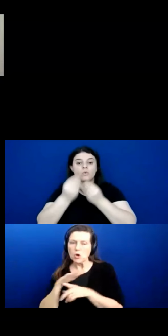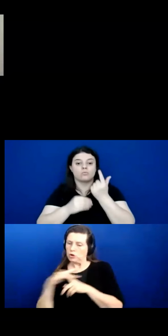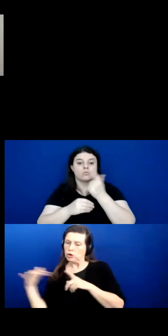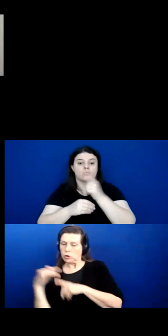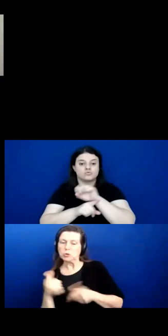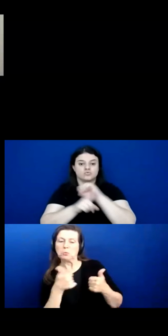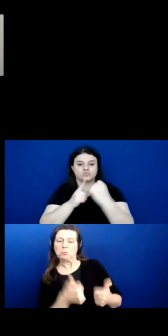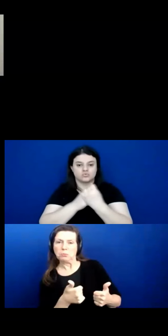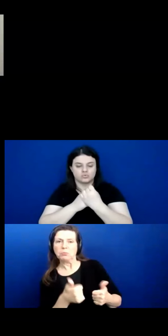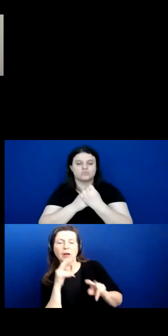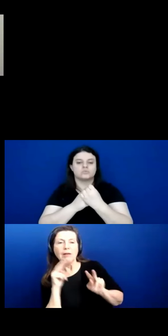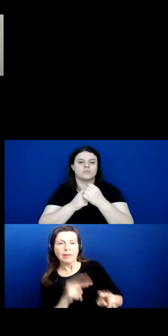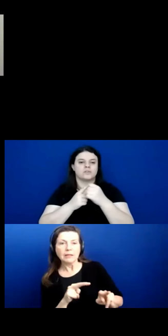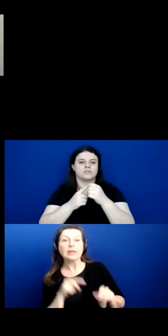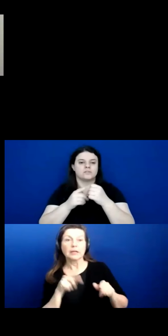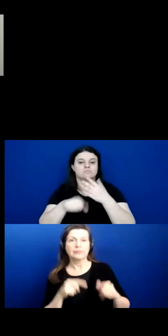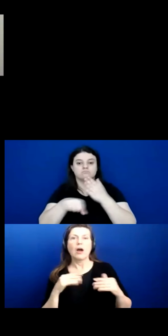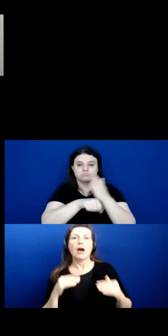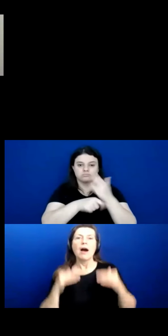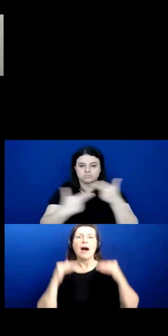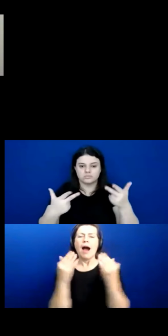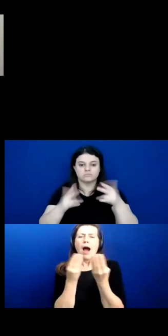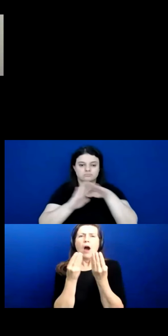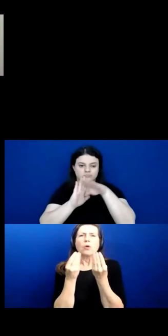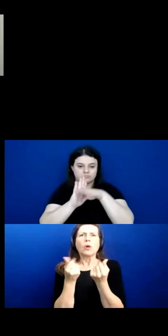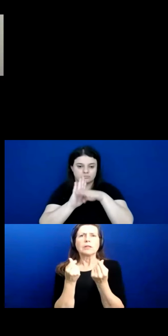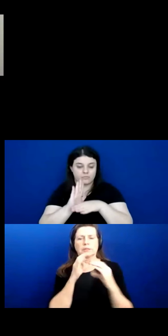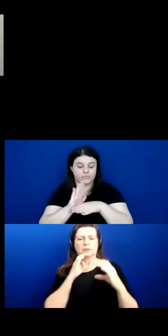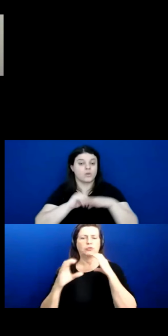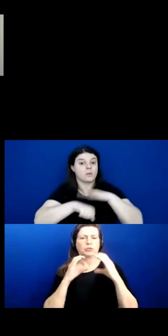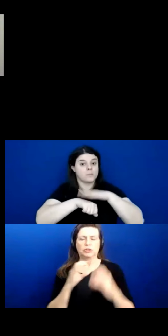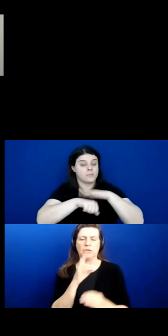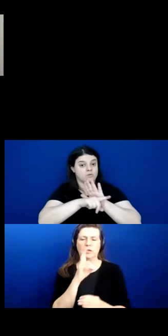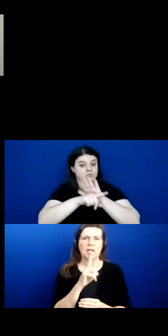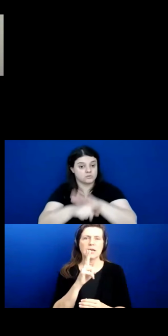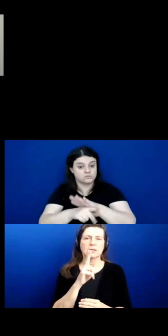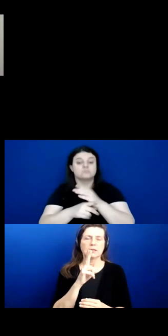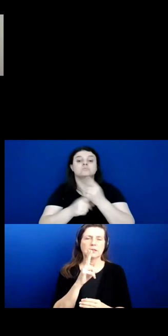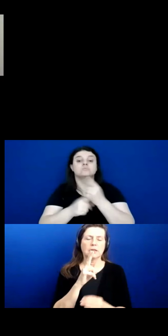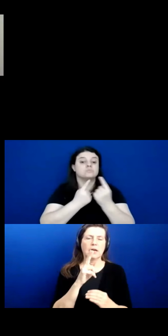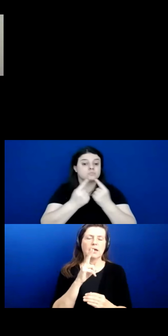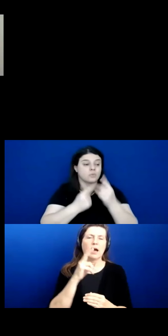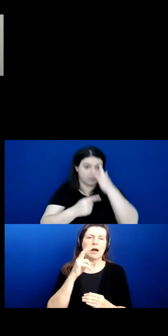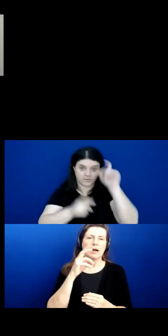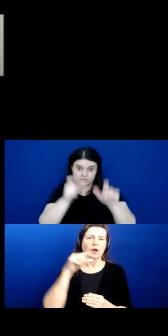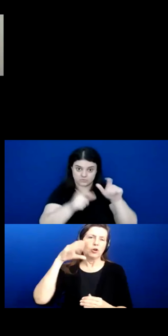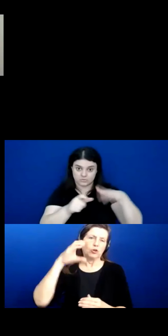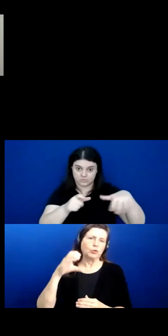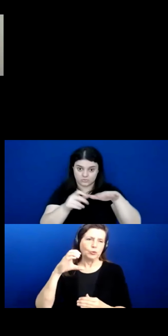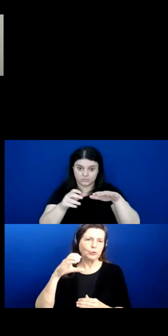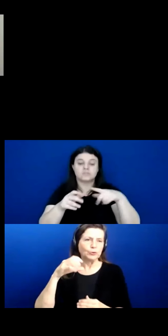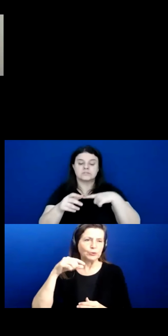high-quality communication intervention. This is an intervention in which communication partners of individuals with congenital deaf